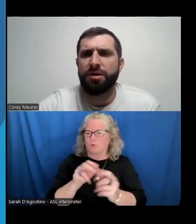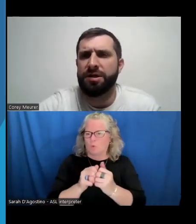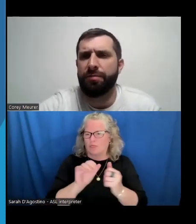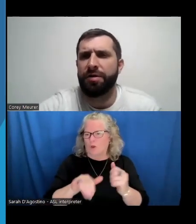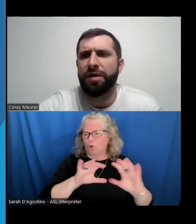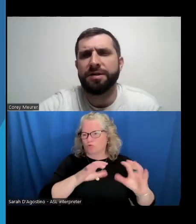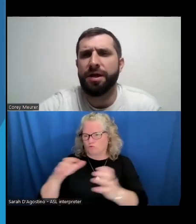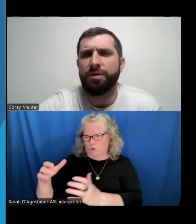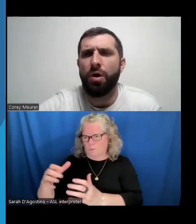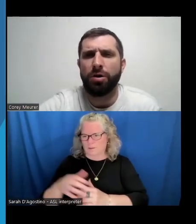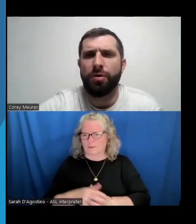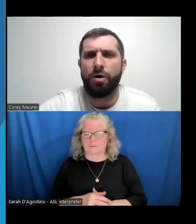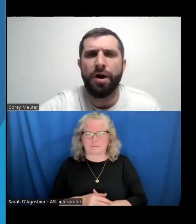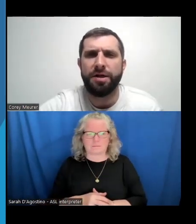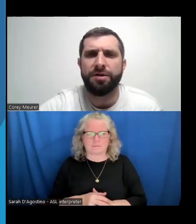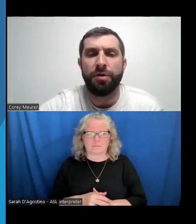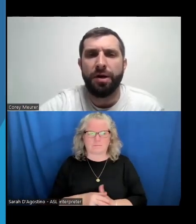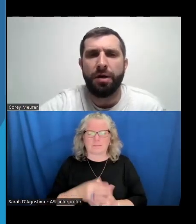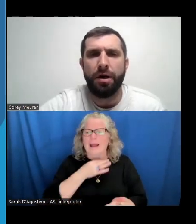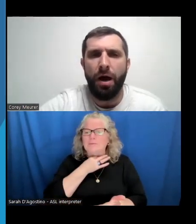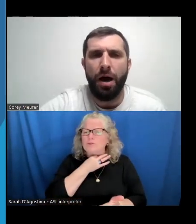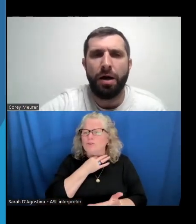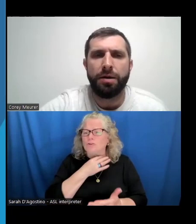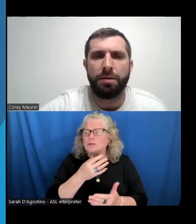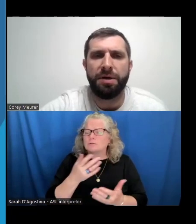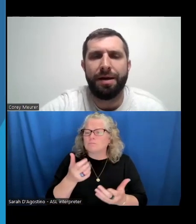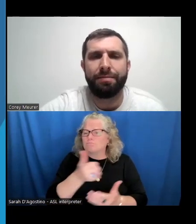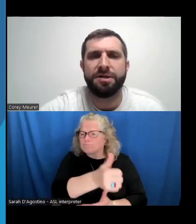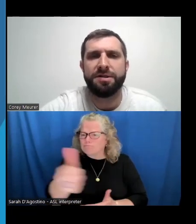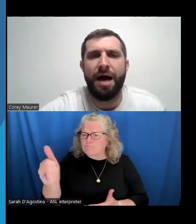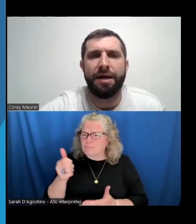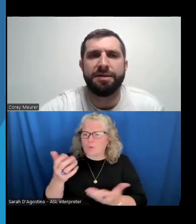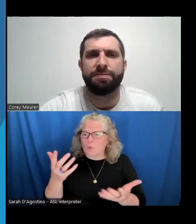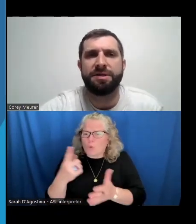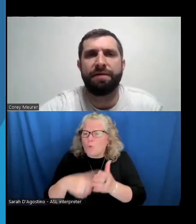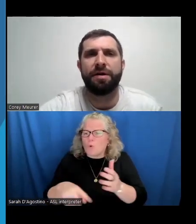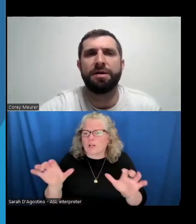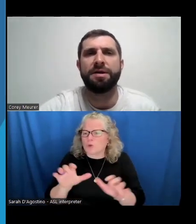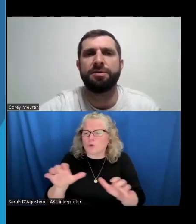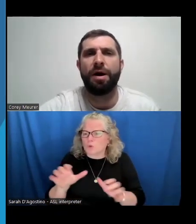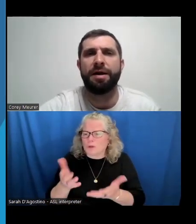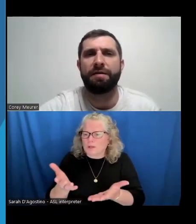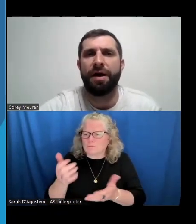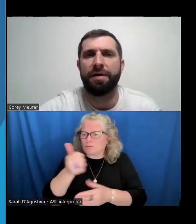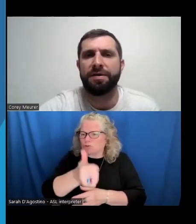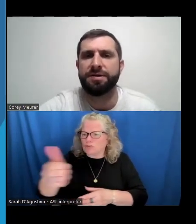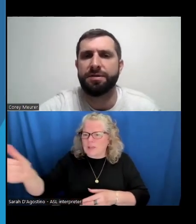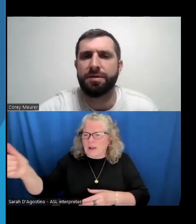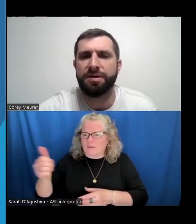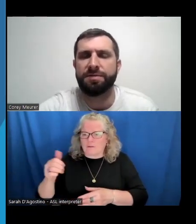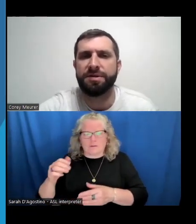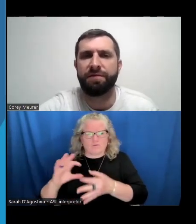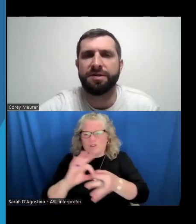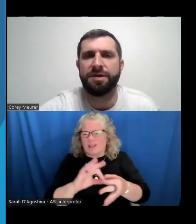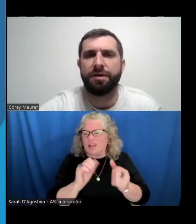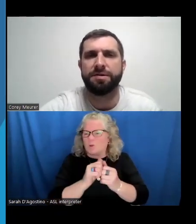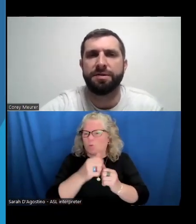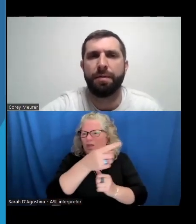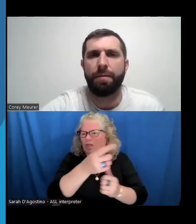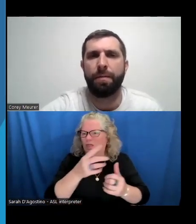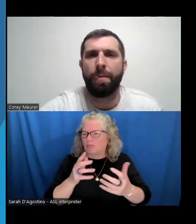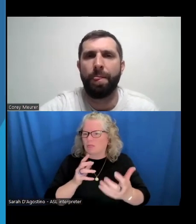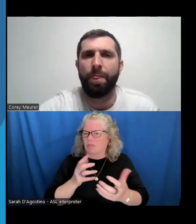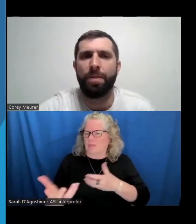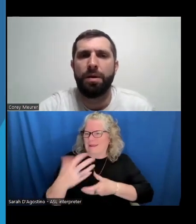Just want to hear some of the things that you all are already doing, and being able to tie it in specifically to identifying these specific